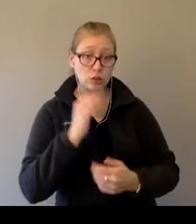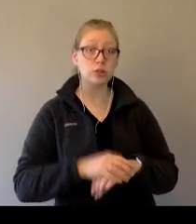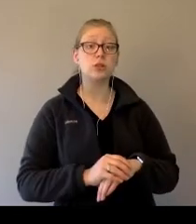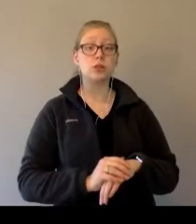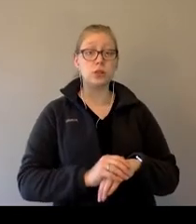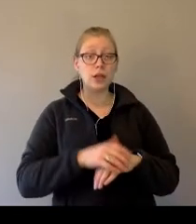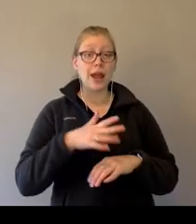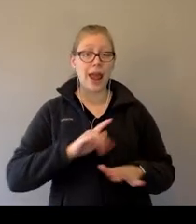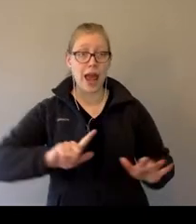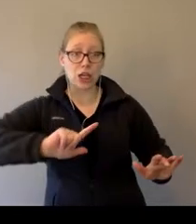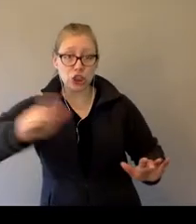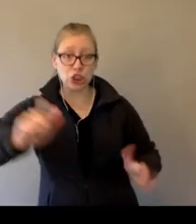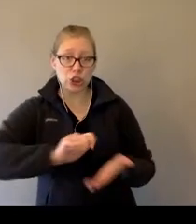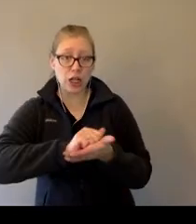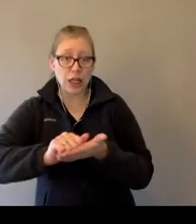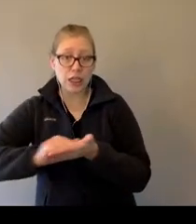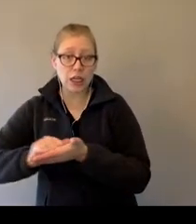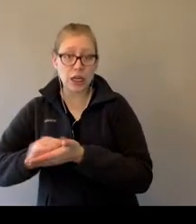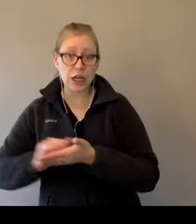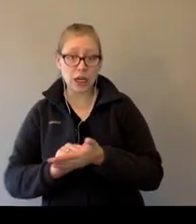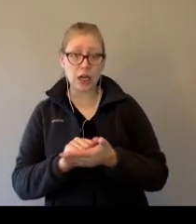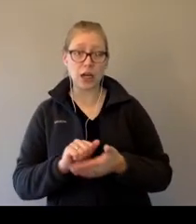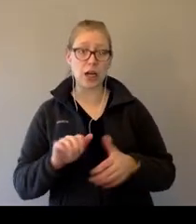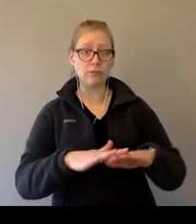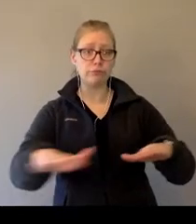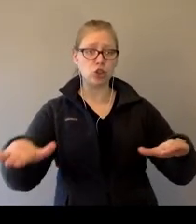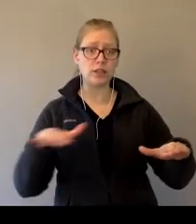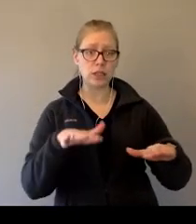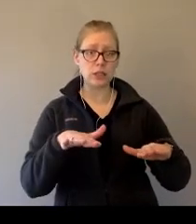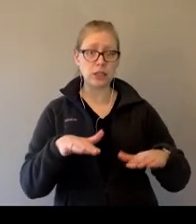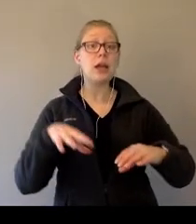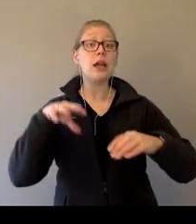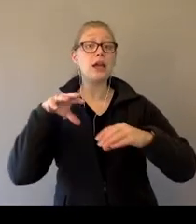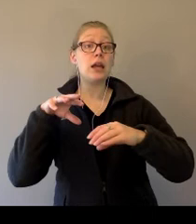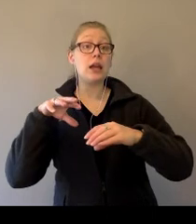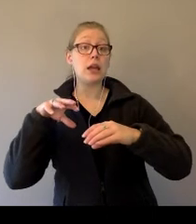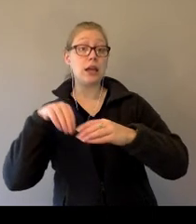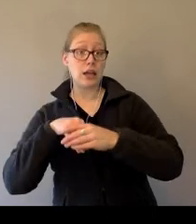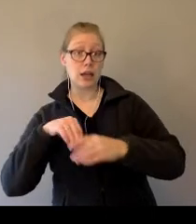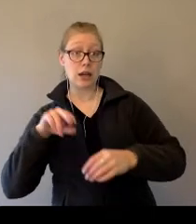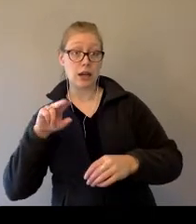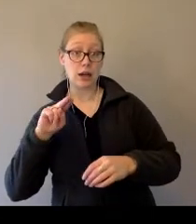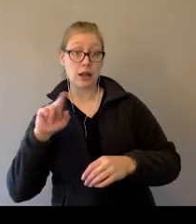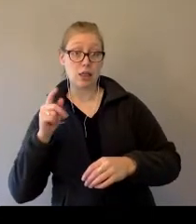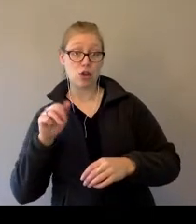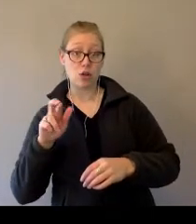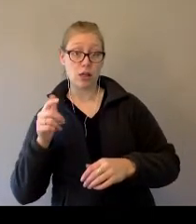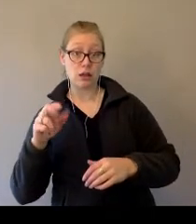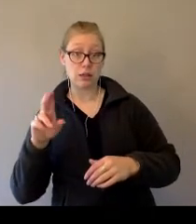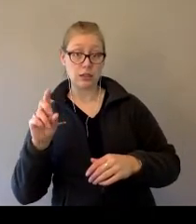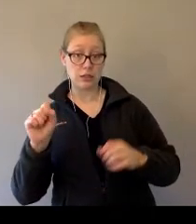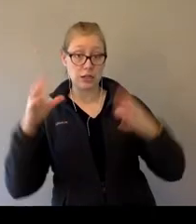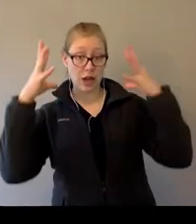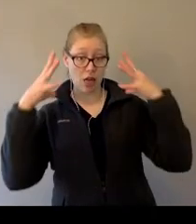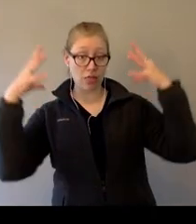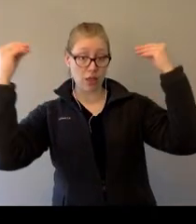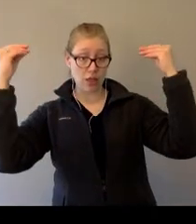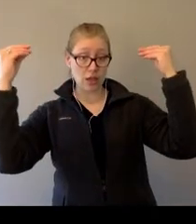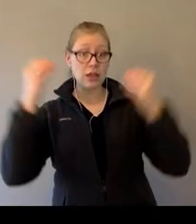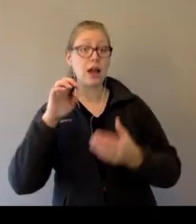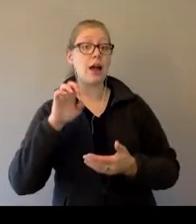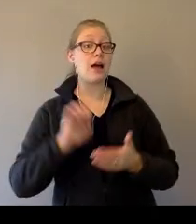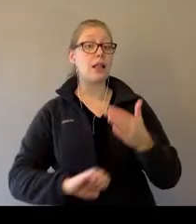the Netherlands, elementary students will begin attending in a staggered fashion on May 11th. Okay, so that came from